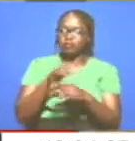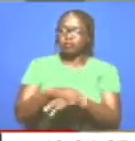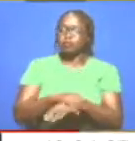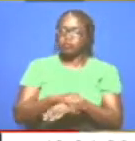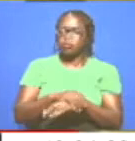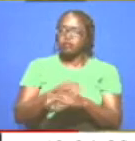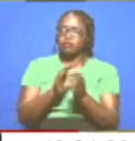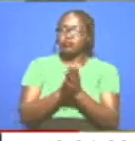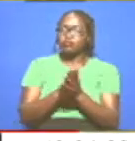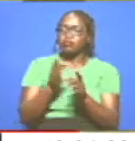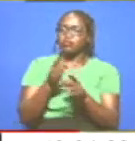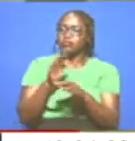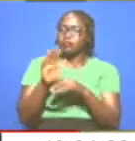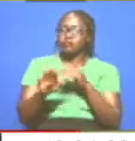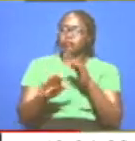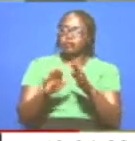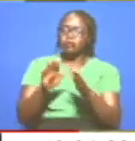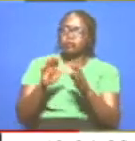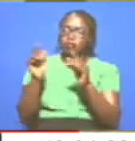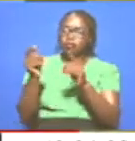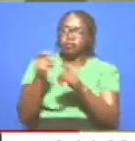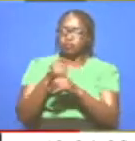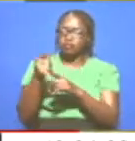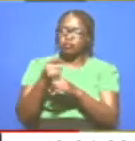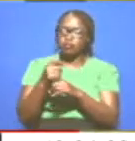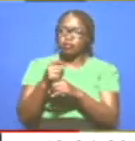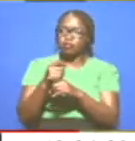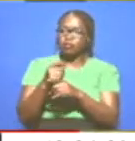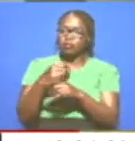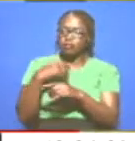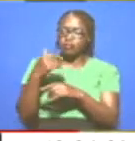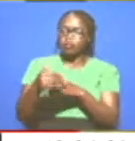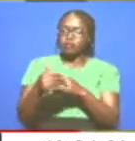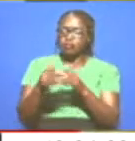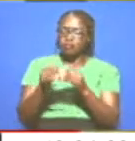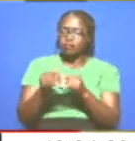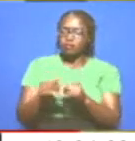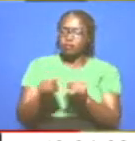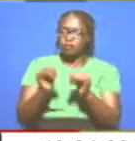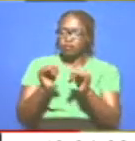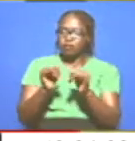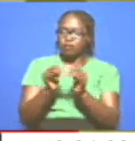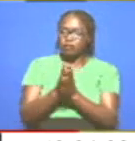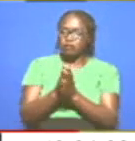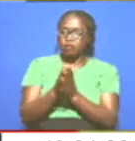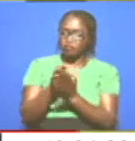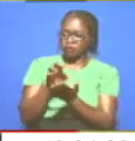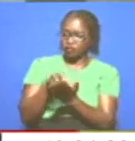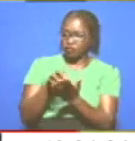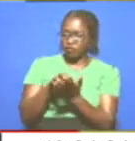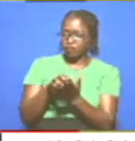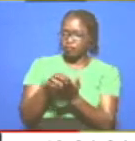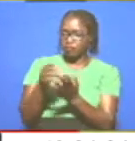the next step would be we will try and station a few coaches there. At the moment, Cricket